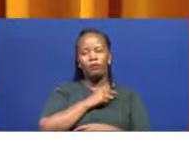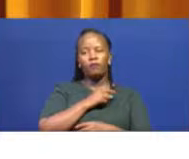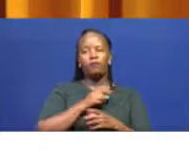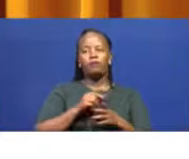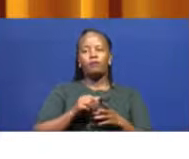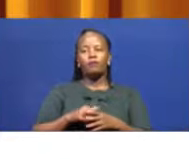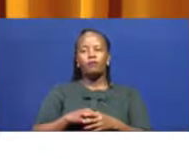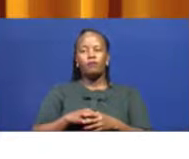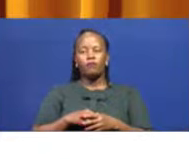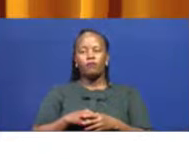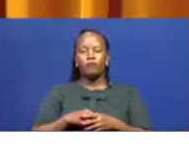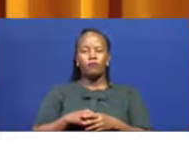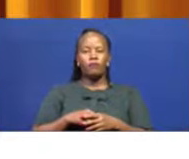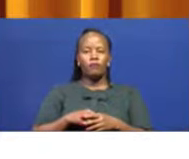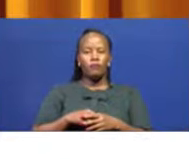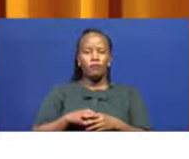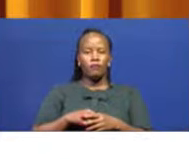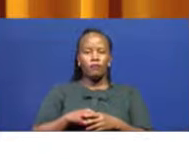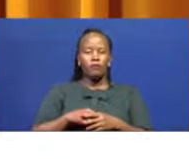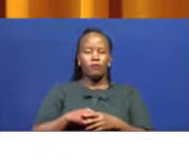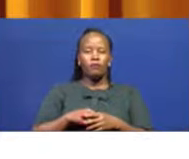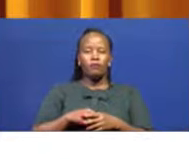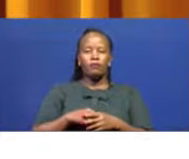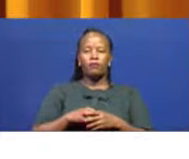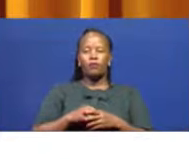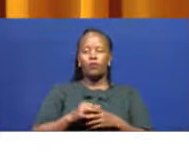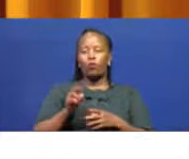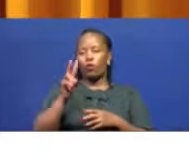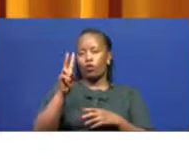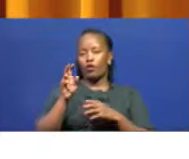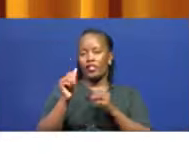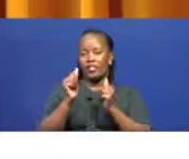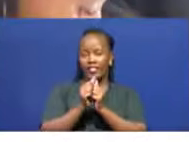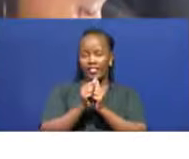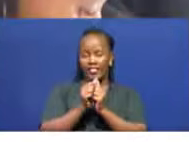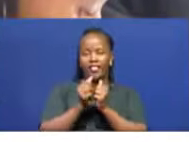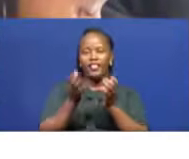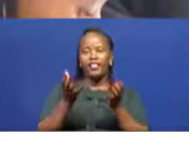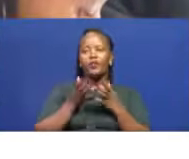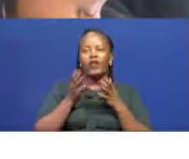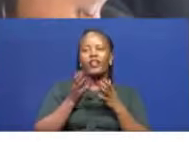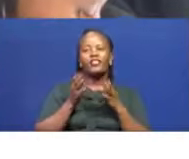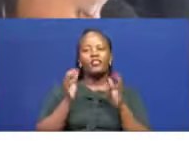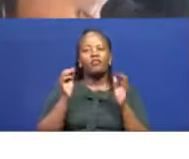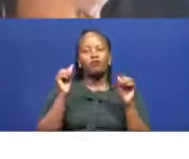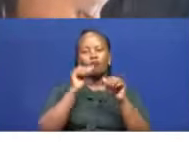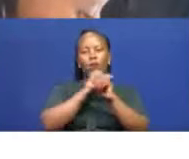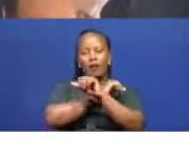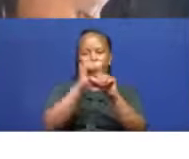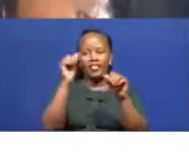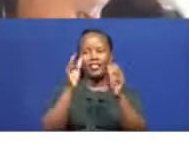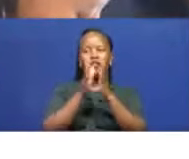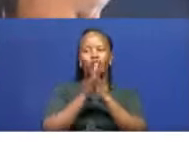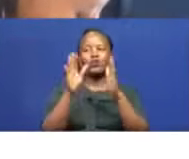Design of 2010, requiring the President and Deputy President to be elected jointly.